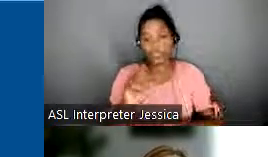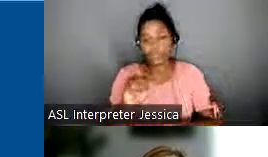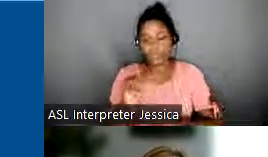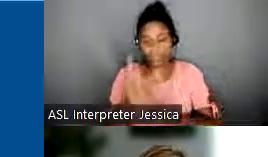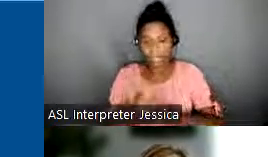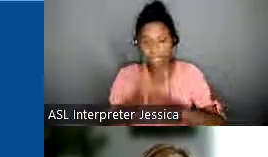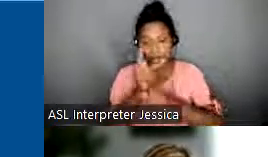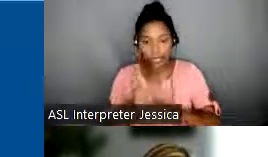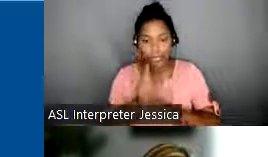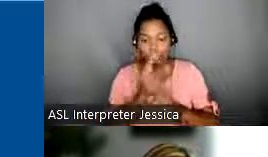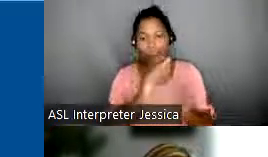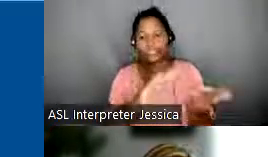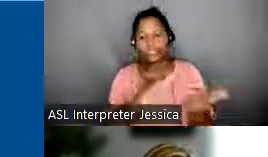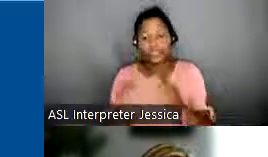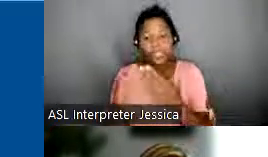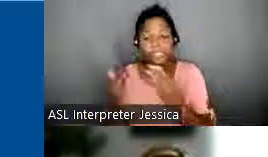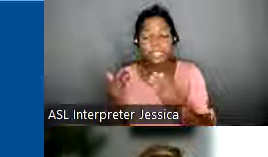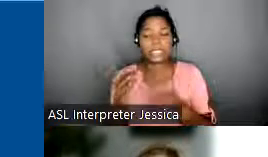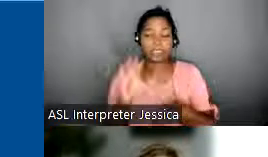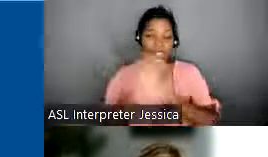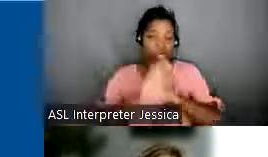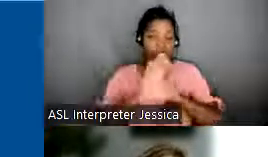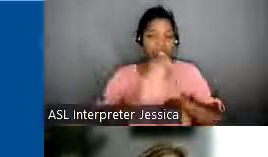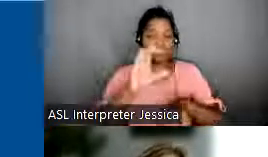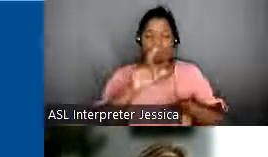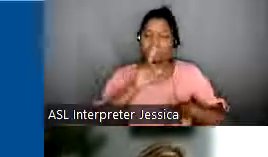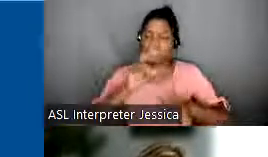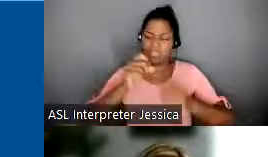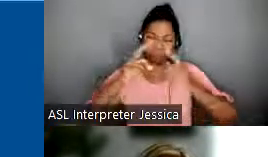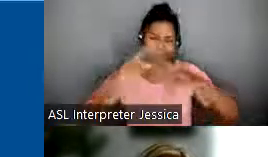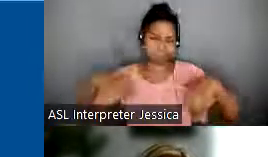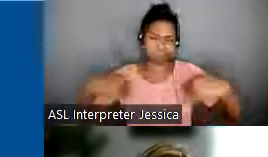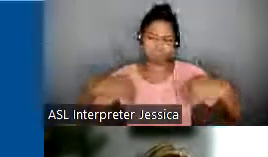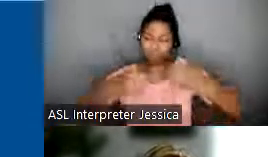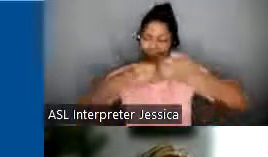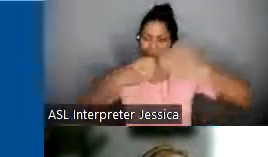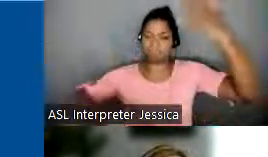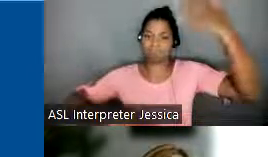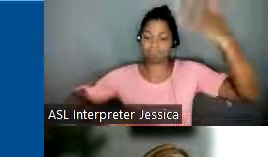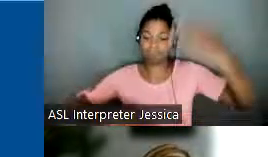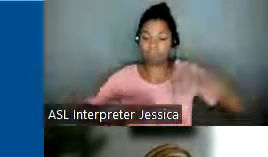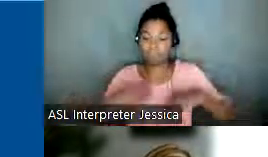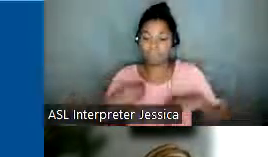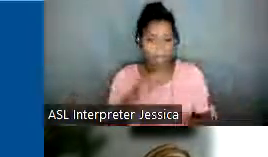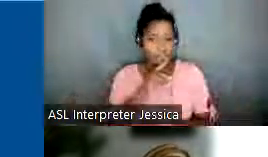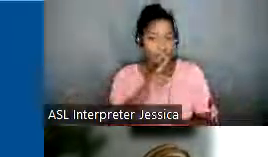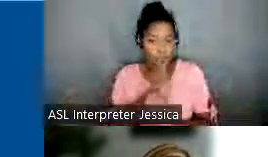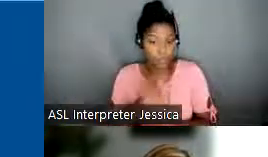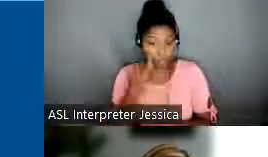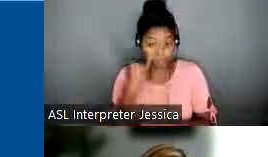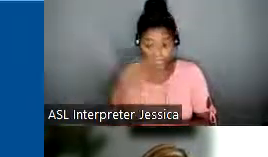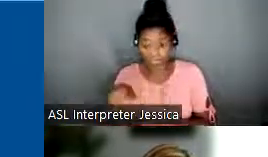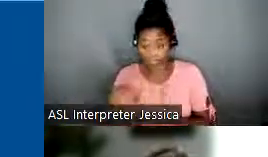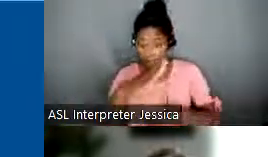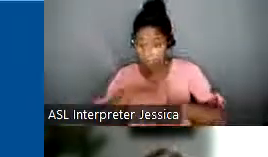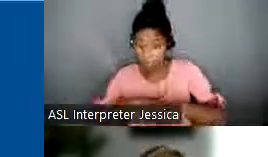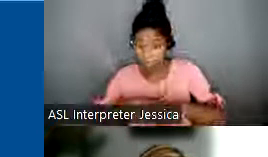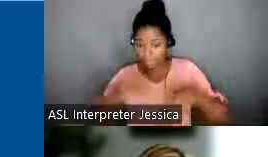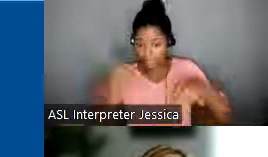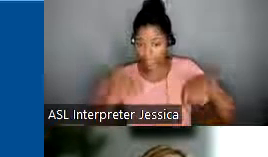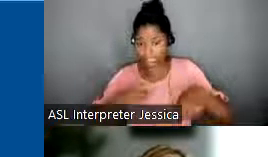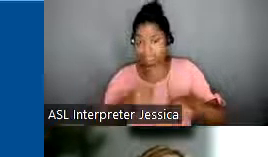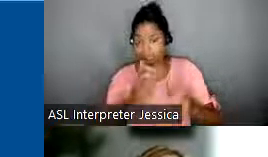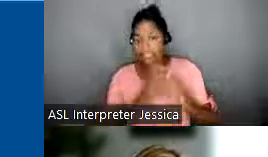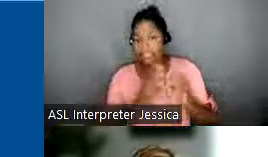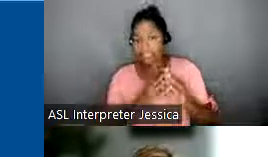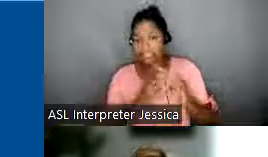communities, faith-based organizations. It's a very broad list. And I'm sure if you're on this, this webinar, you will fit